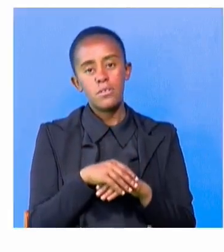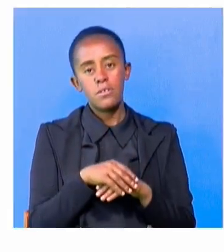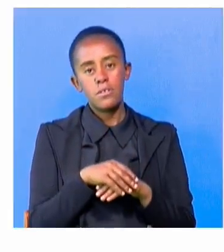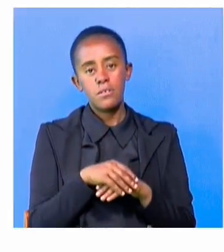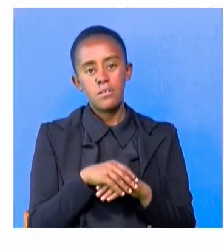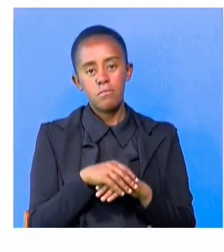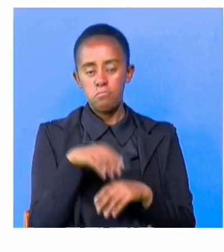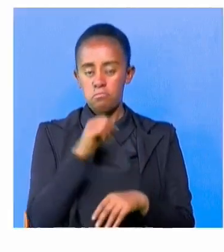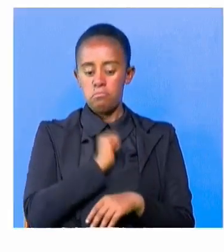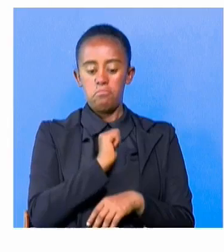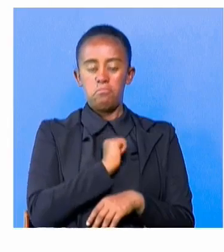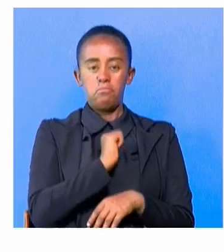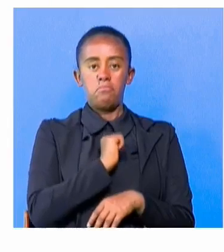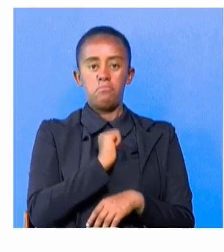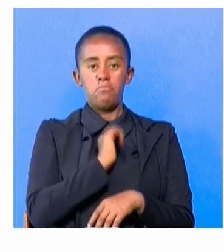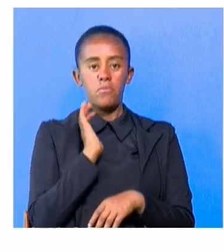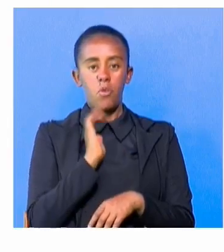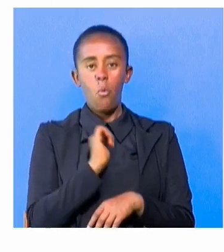oneself.